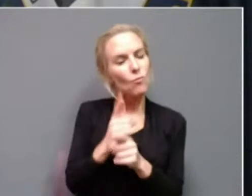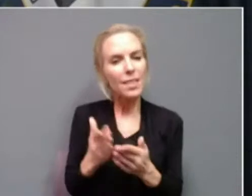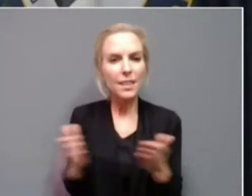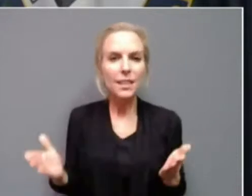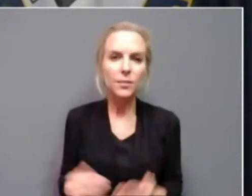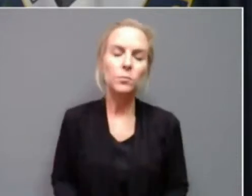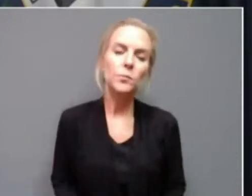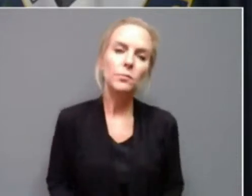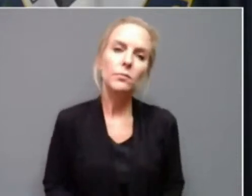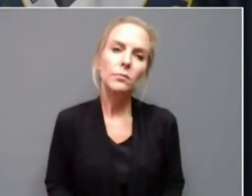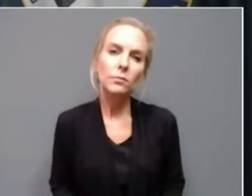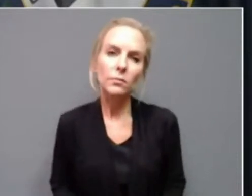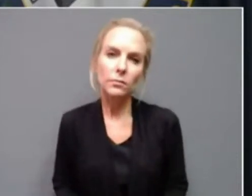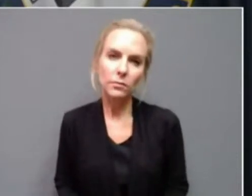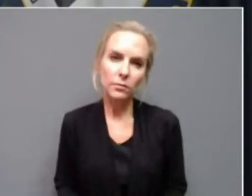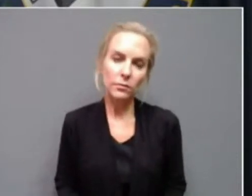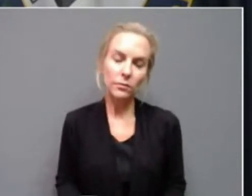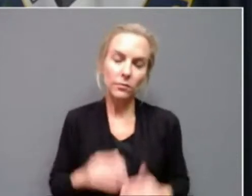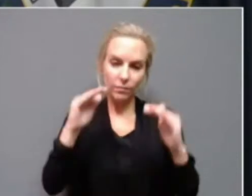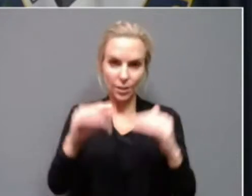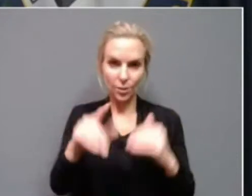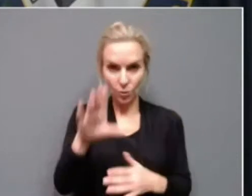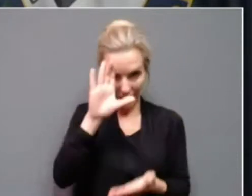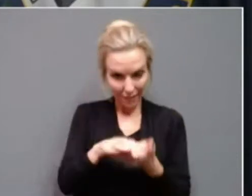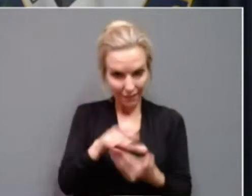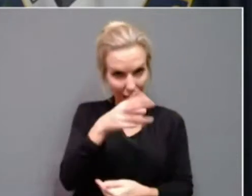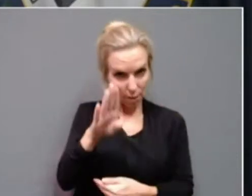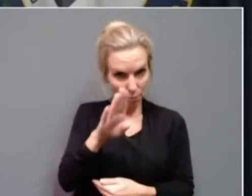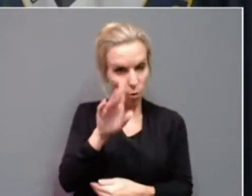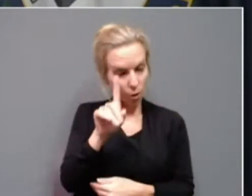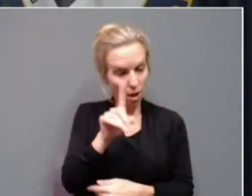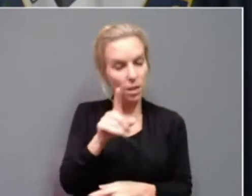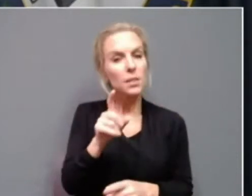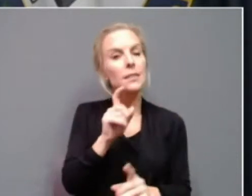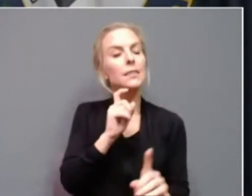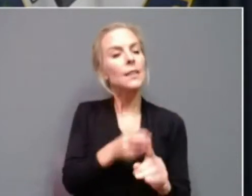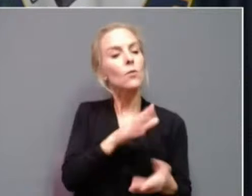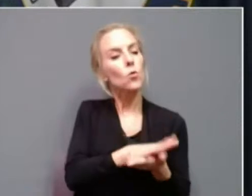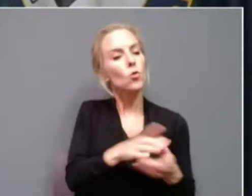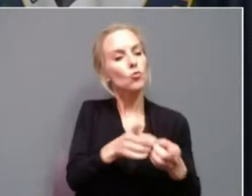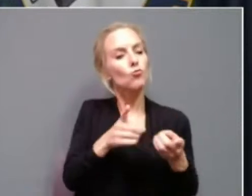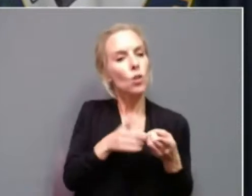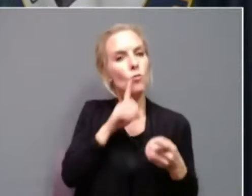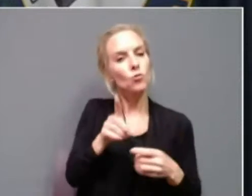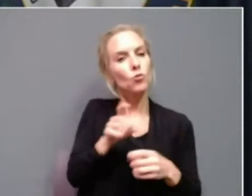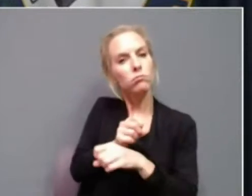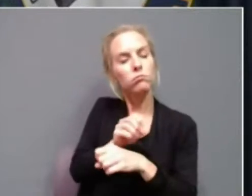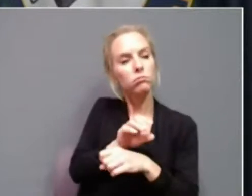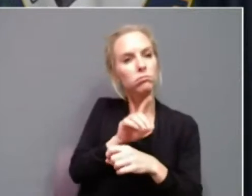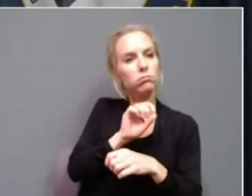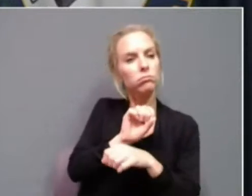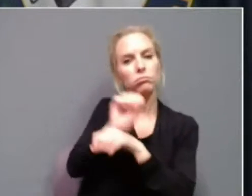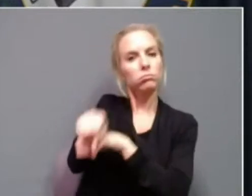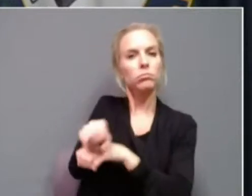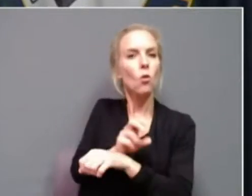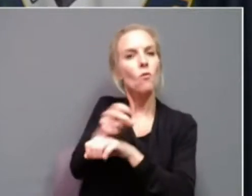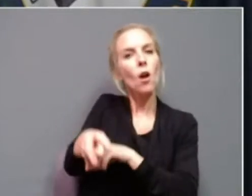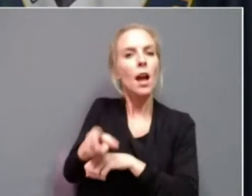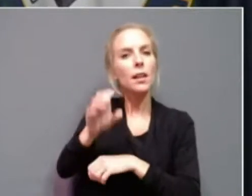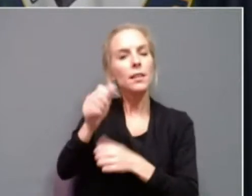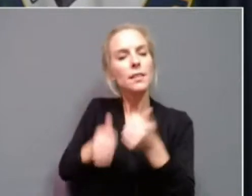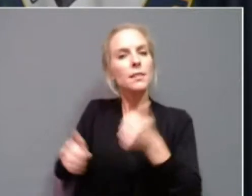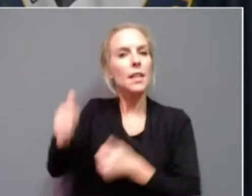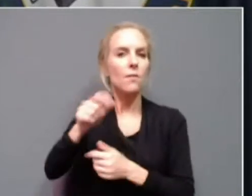Do you believe House Bill 1 gives school districts the basis to override executive orders? No. And remember, House Bill 1 said you got